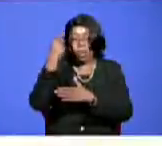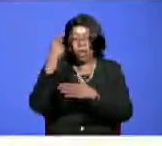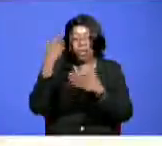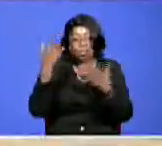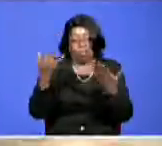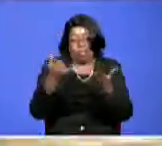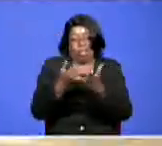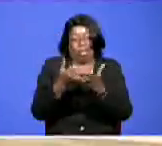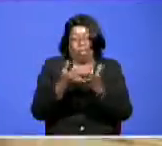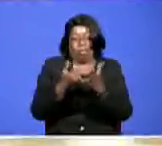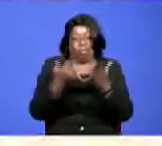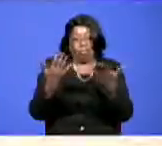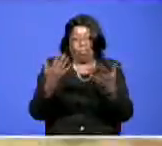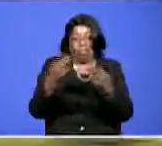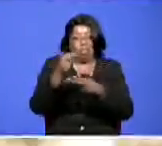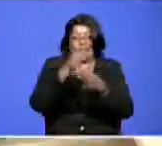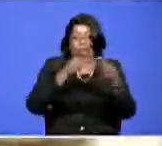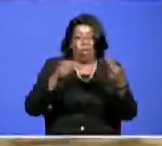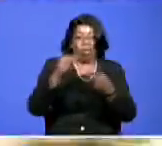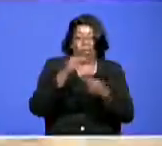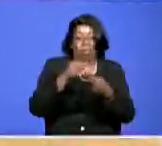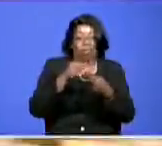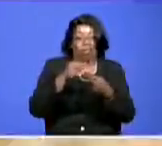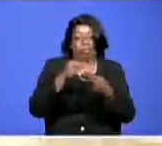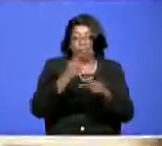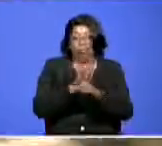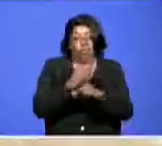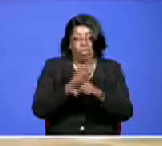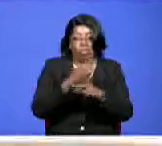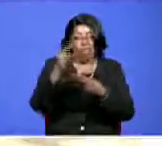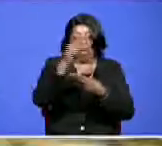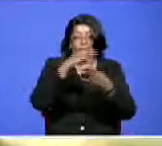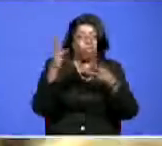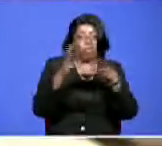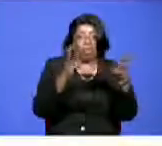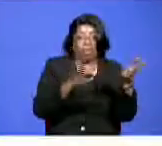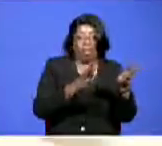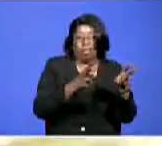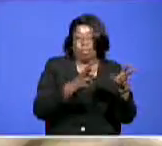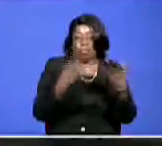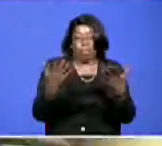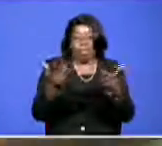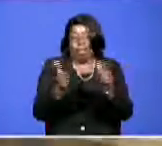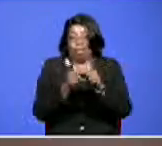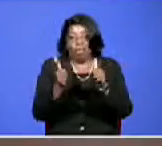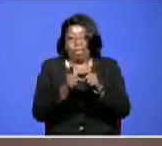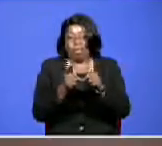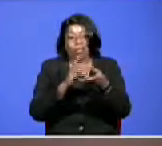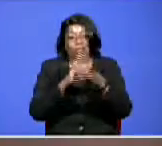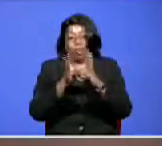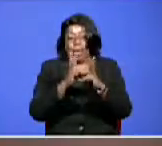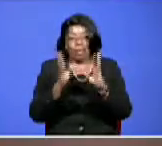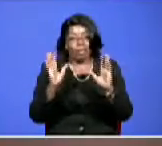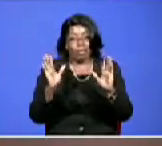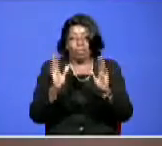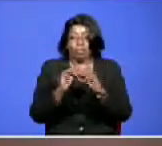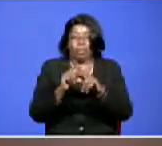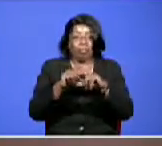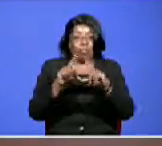like, okay, like hurricane winds or just a little bit of weather, but it was